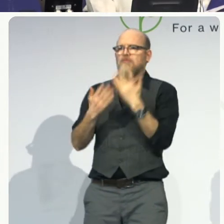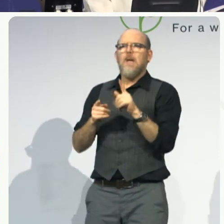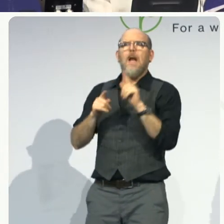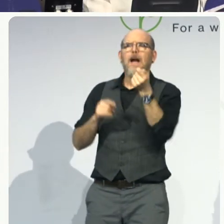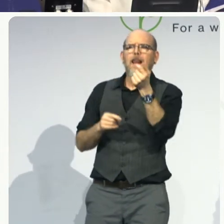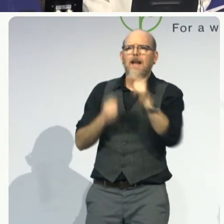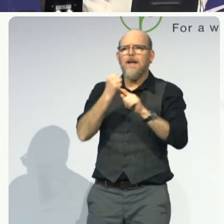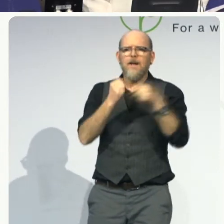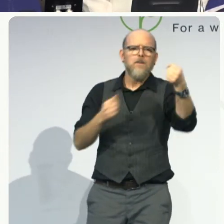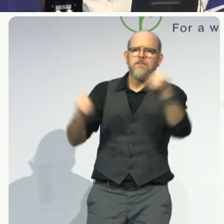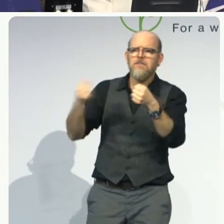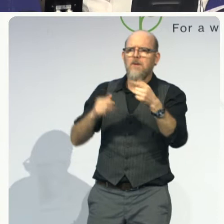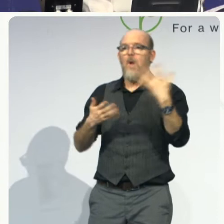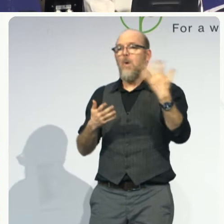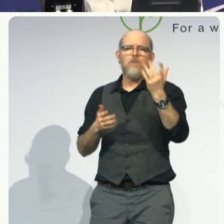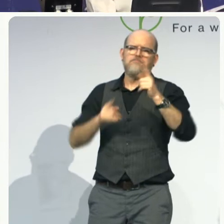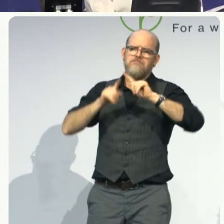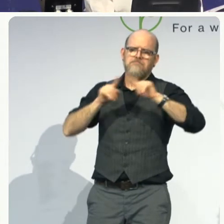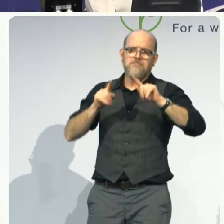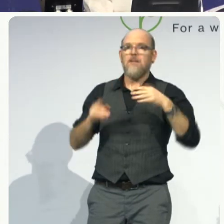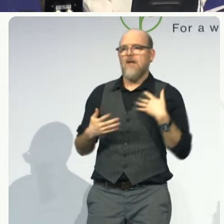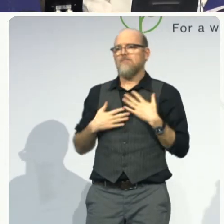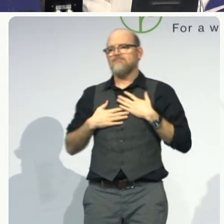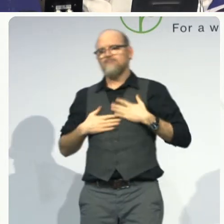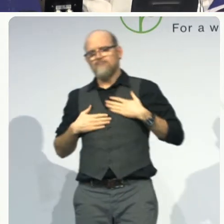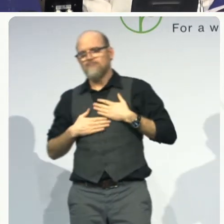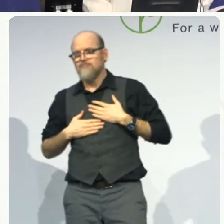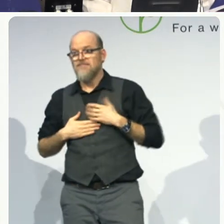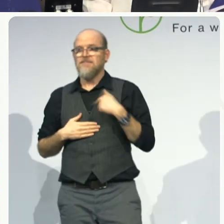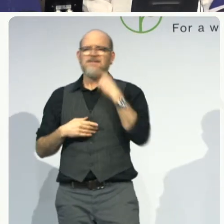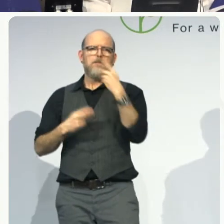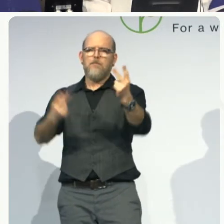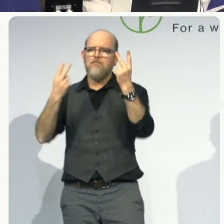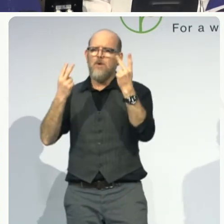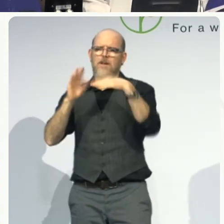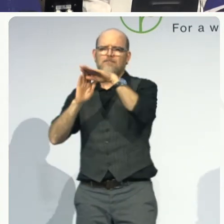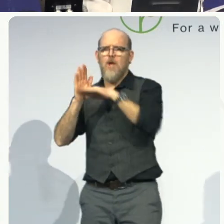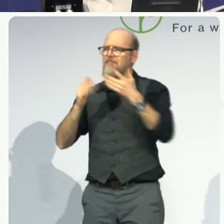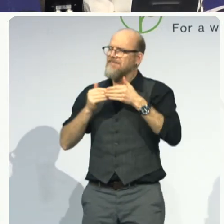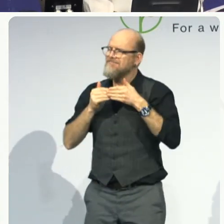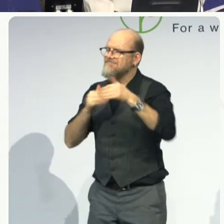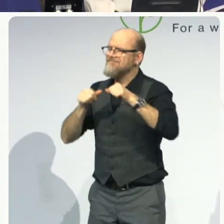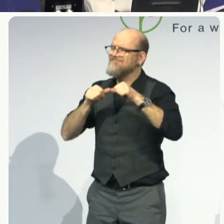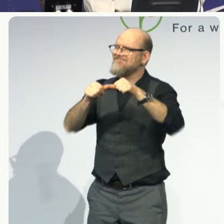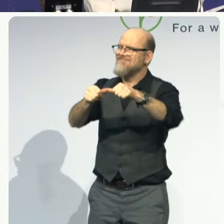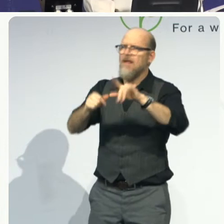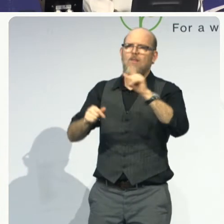inclusive methodologies, the tools and skills stay in the public schools to benefit present and future students.